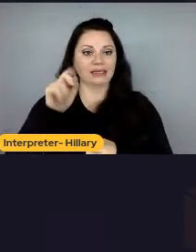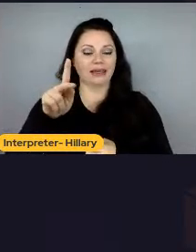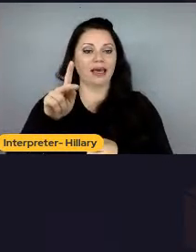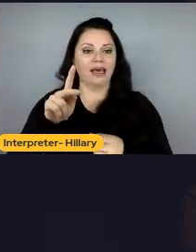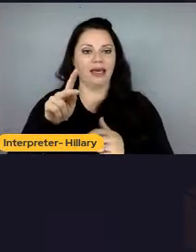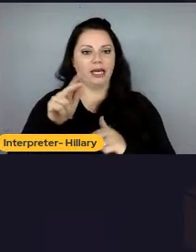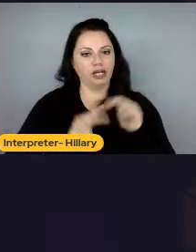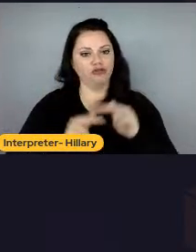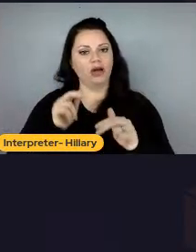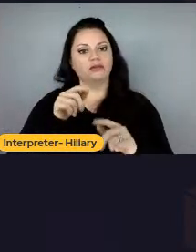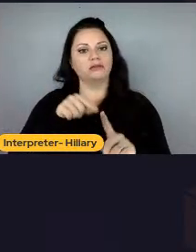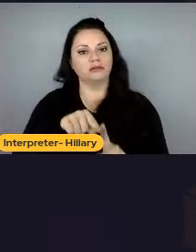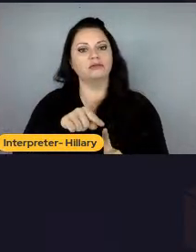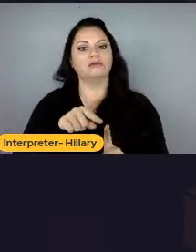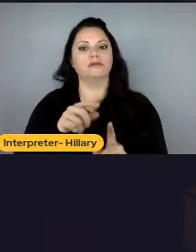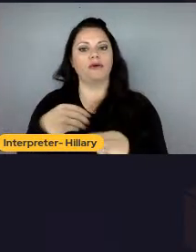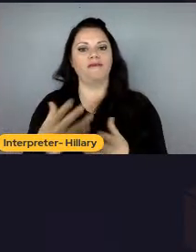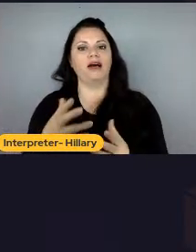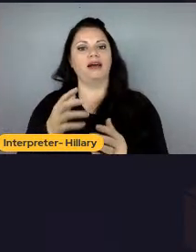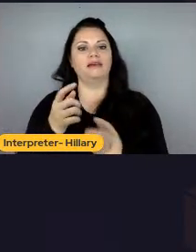constructs provide sensible defaults.